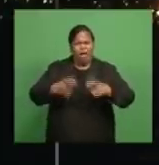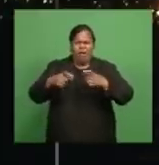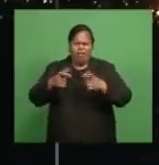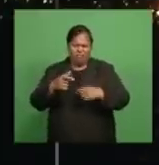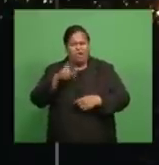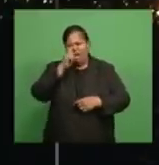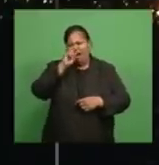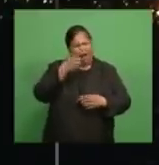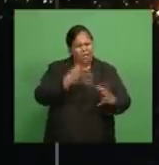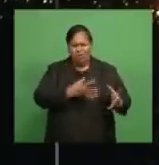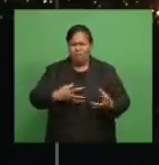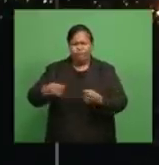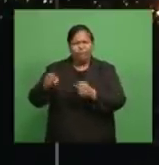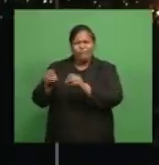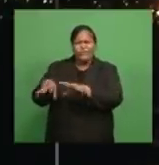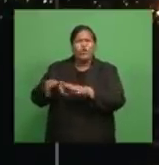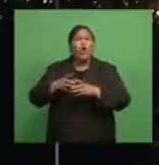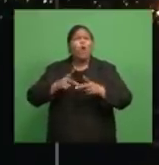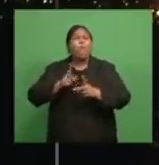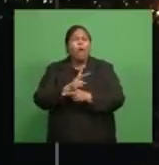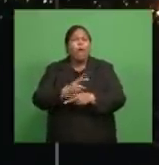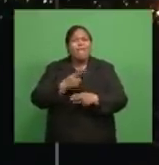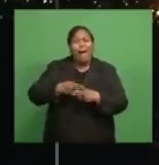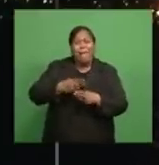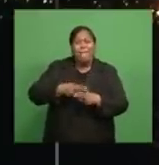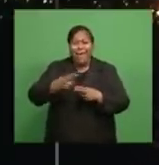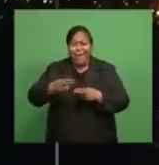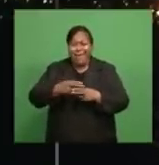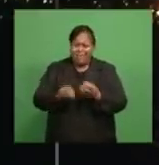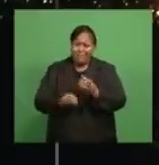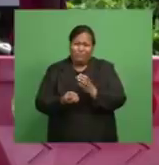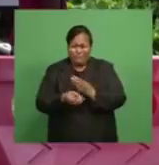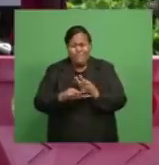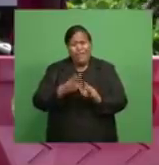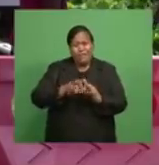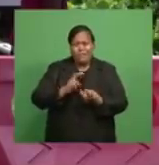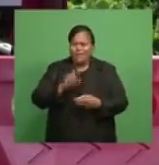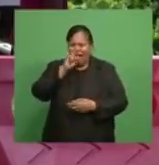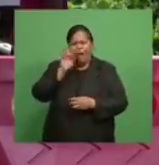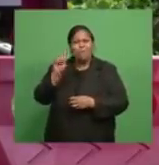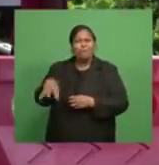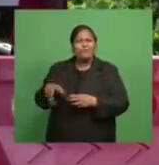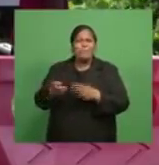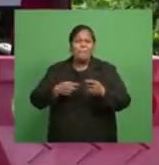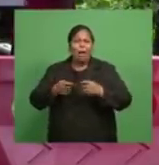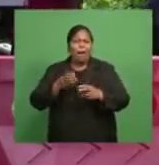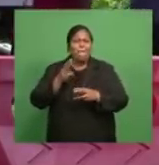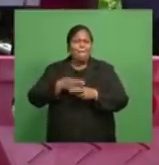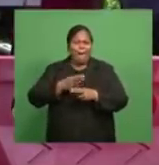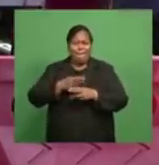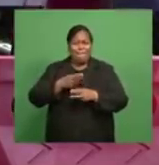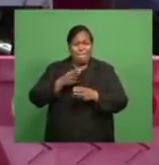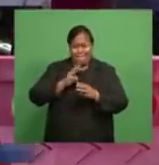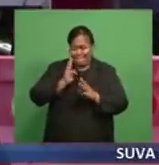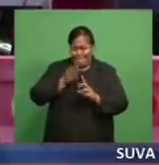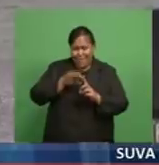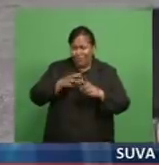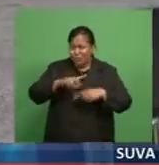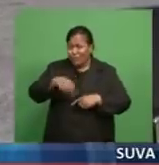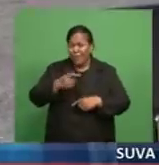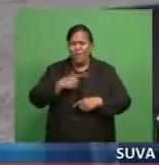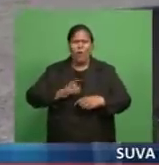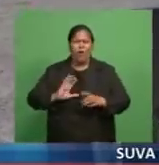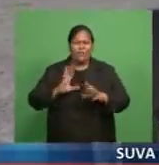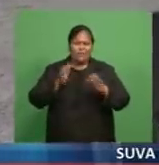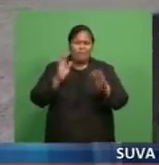main markets in the Suva lockdown area. Josiah Nandunga reports. The initiative by agro-marketing